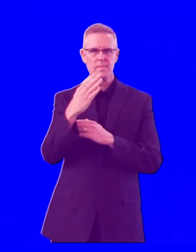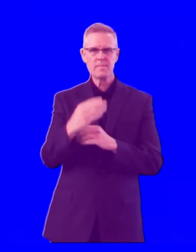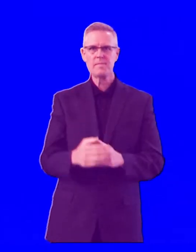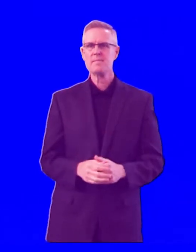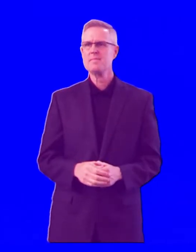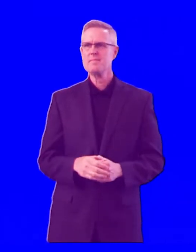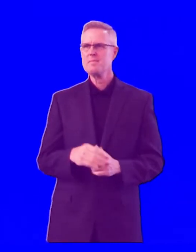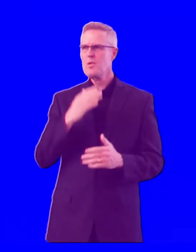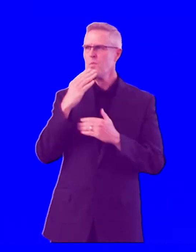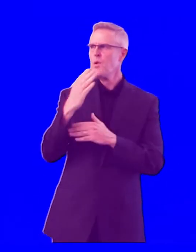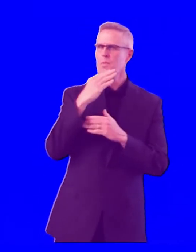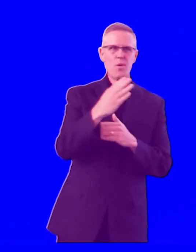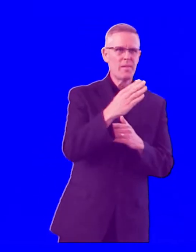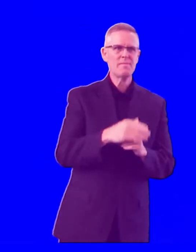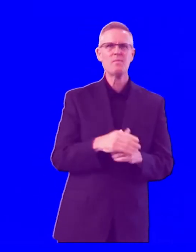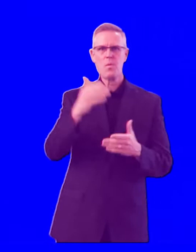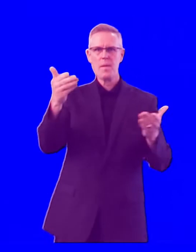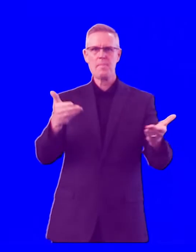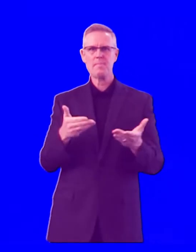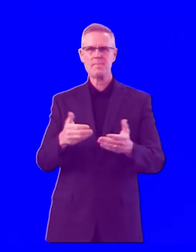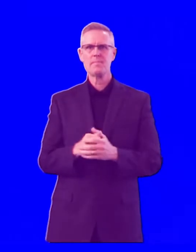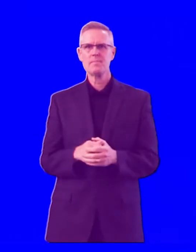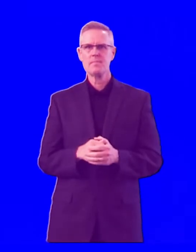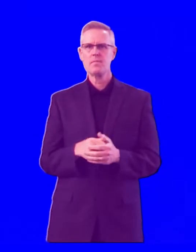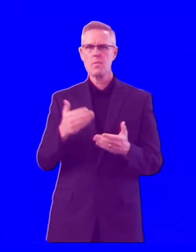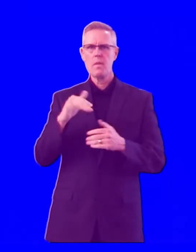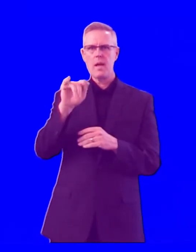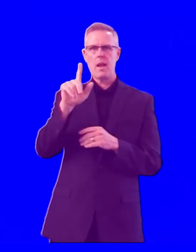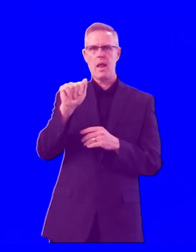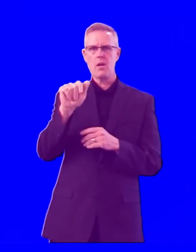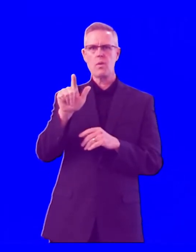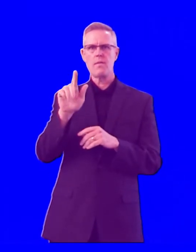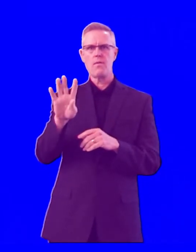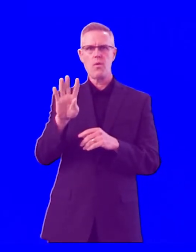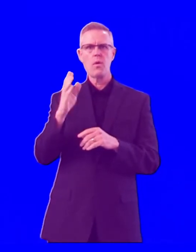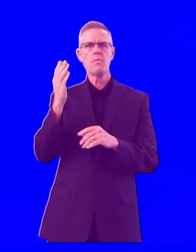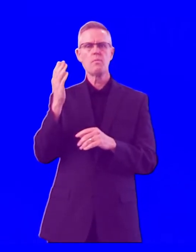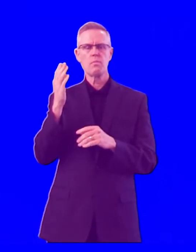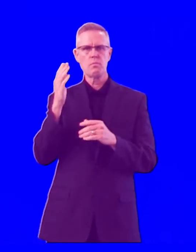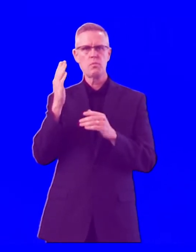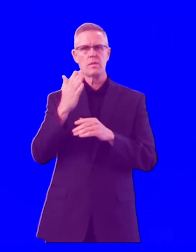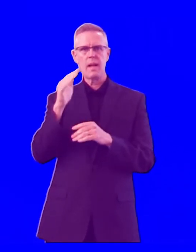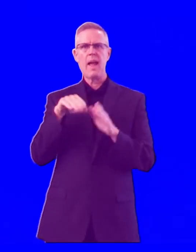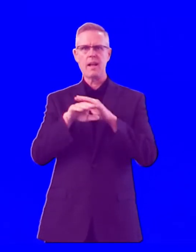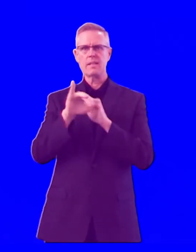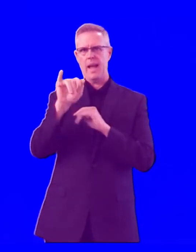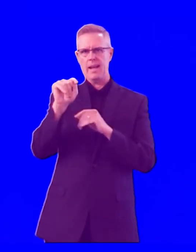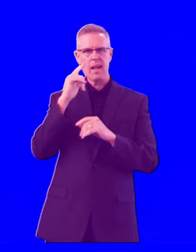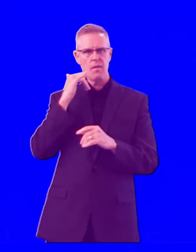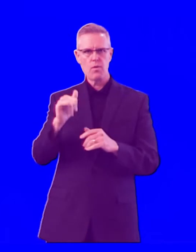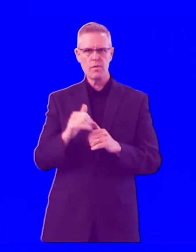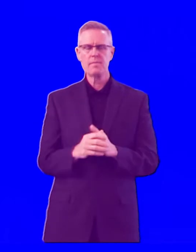Good morning, everyone. Good morning. And welcome. Welcome to ITLA's 24 presentation of Access